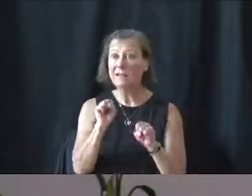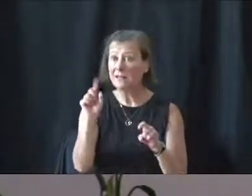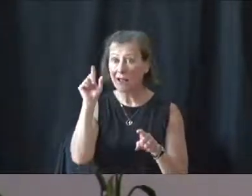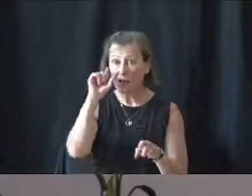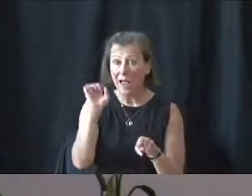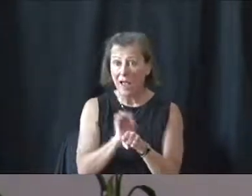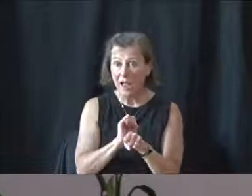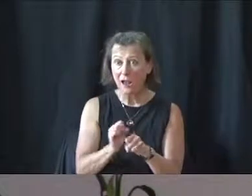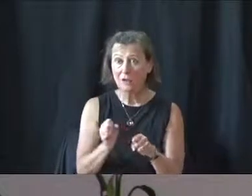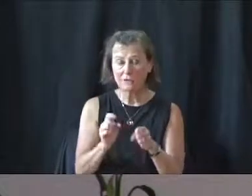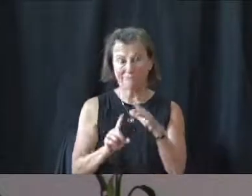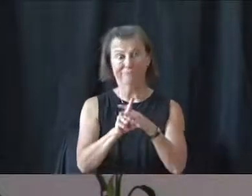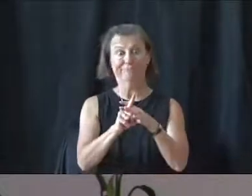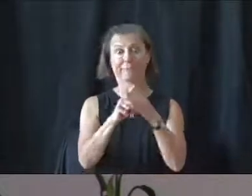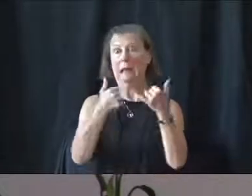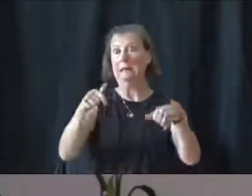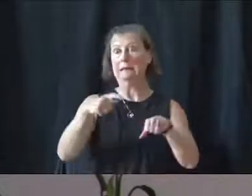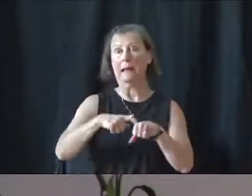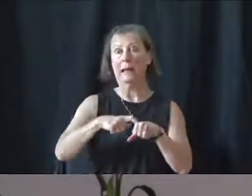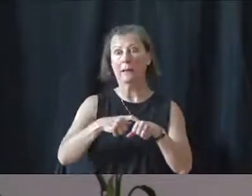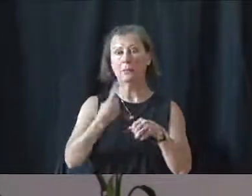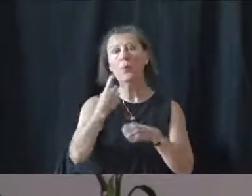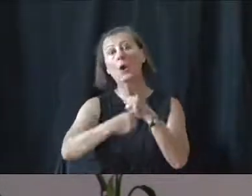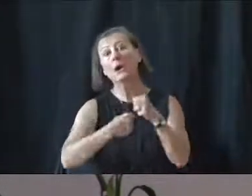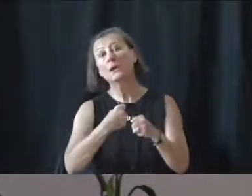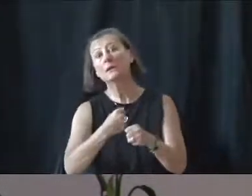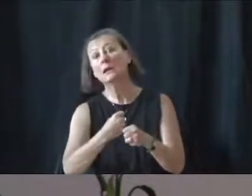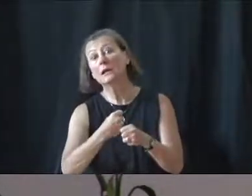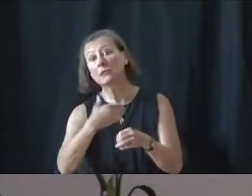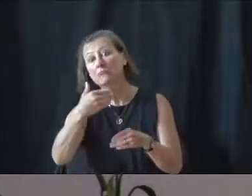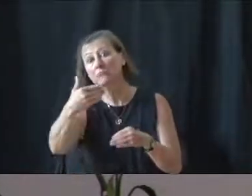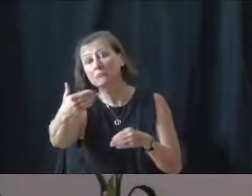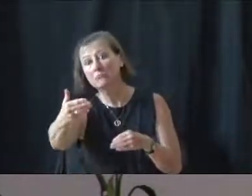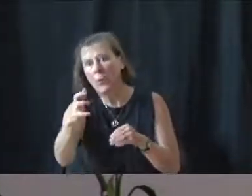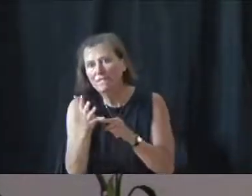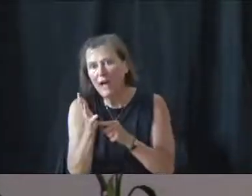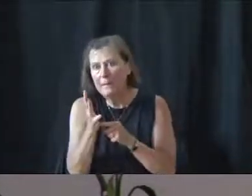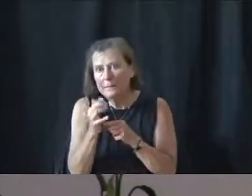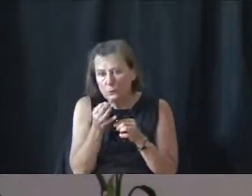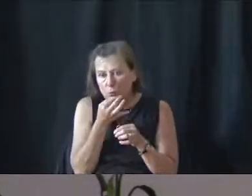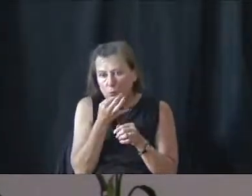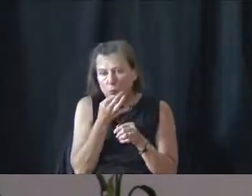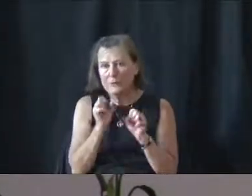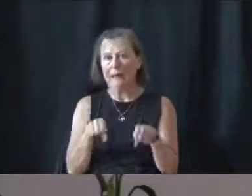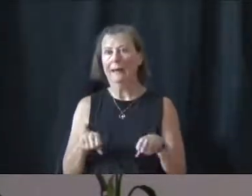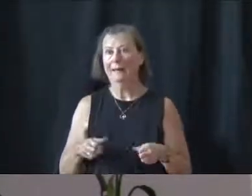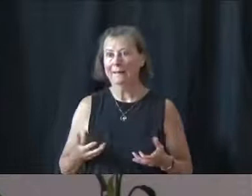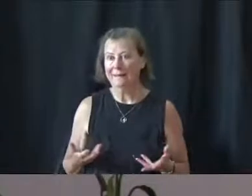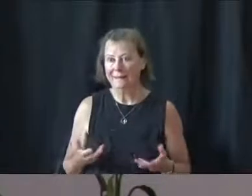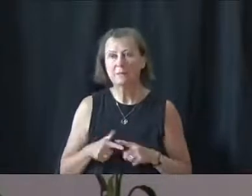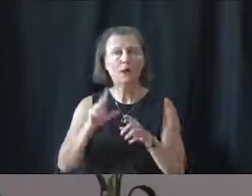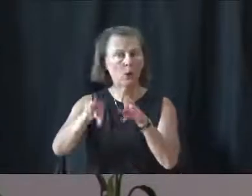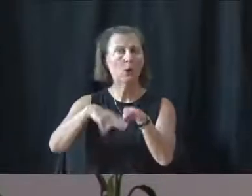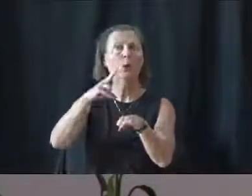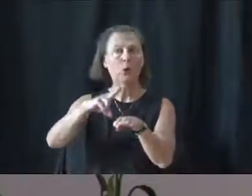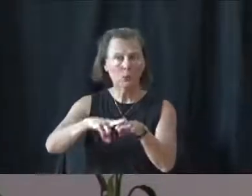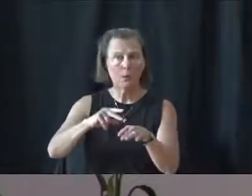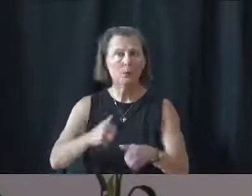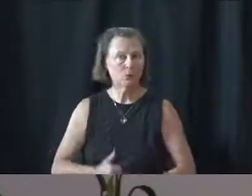any time, in a year or in 5 minutes. And yet it is normal to